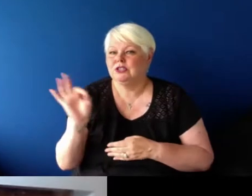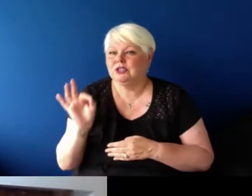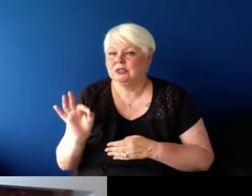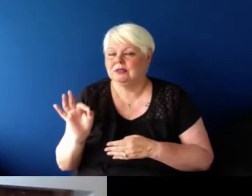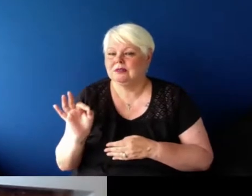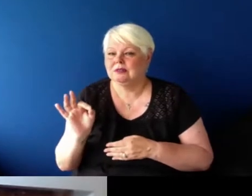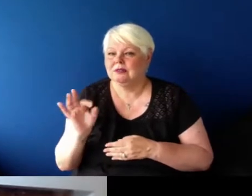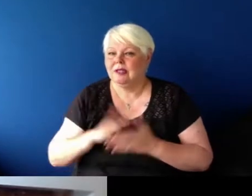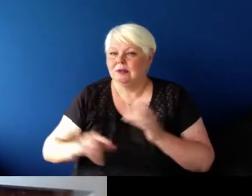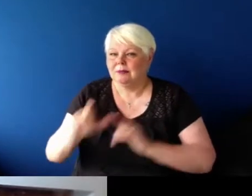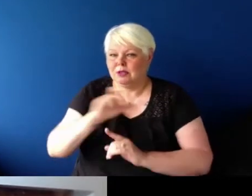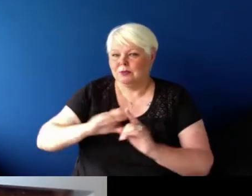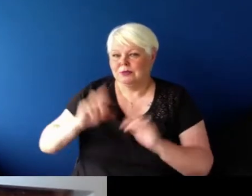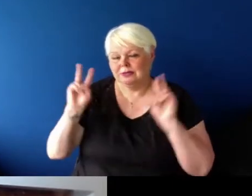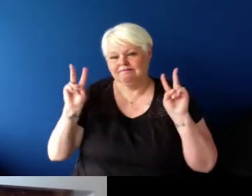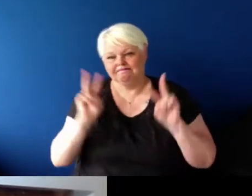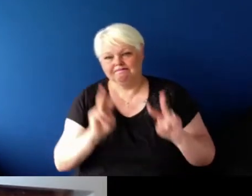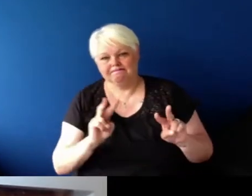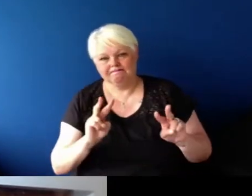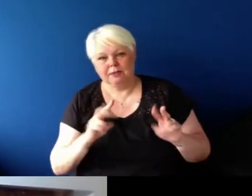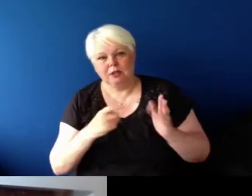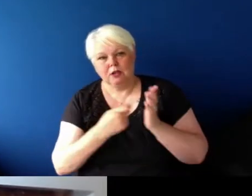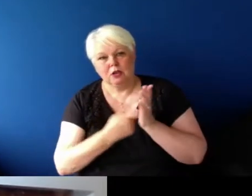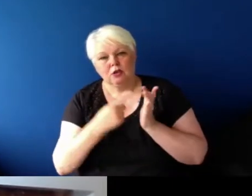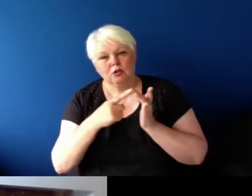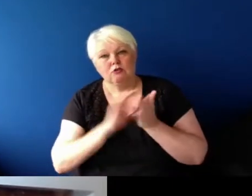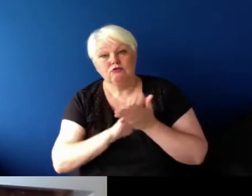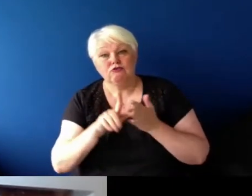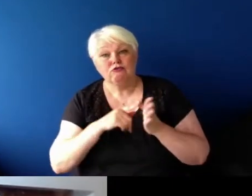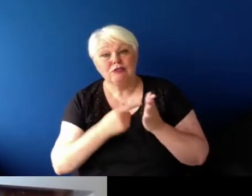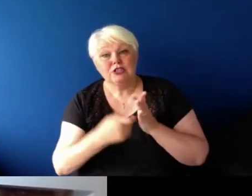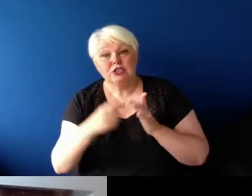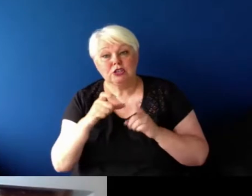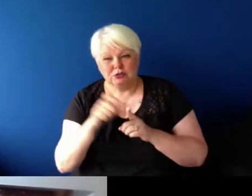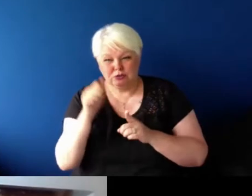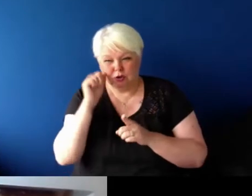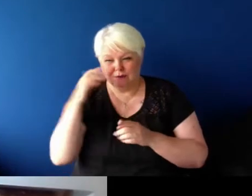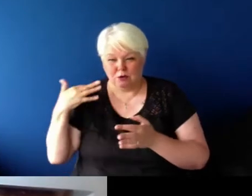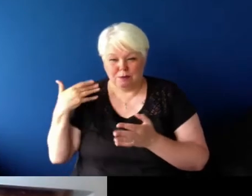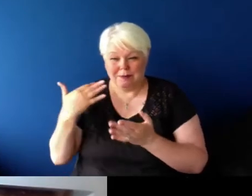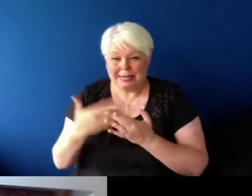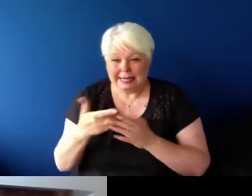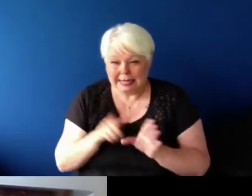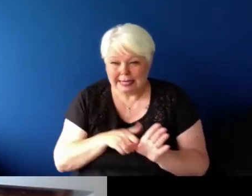the community gathered tonight. So Richard, whom you've known for many years, as have I, Richard